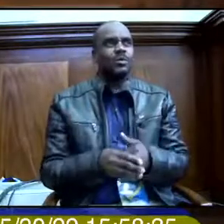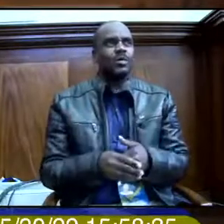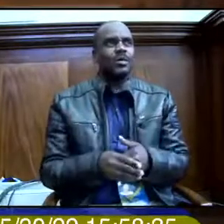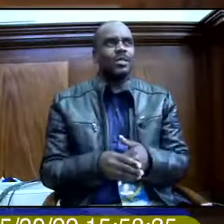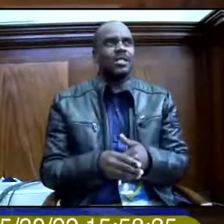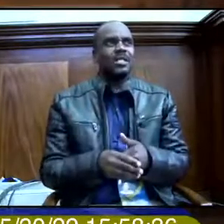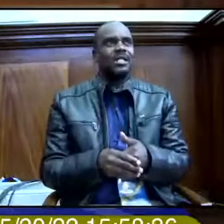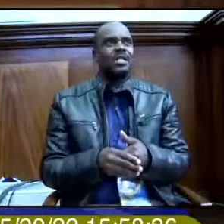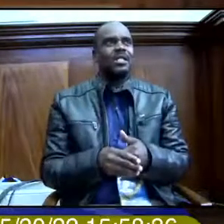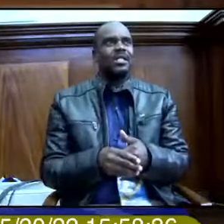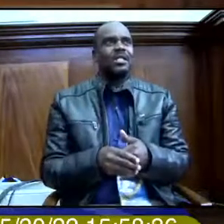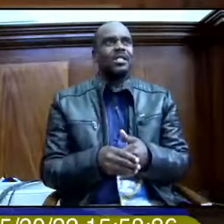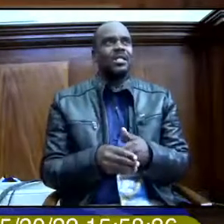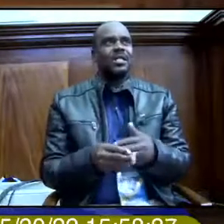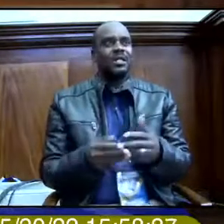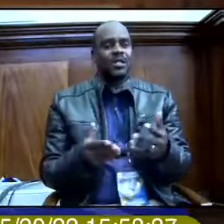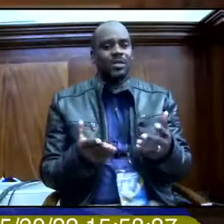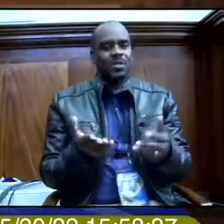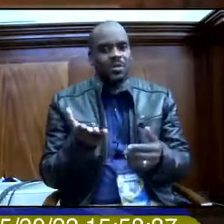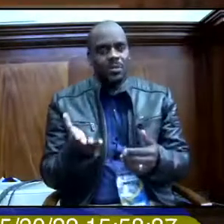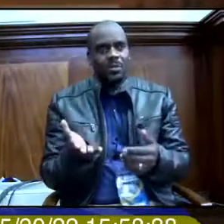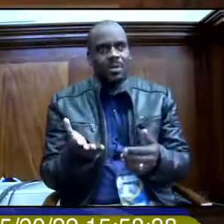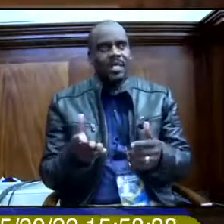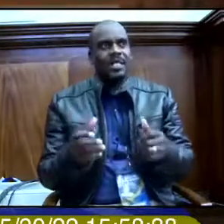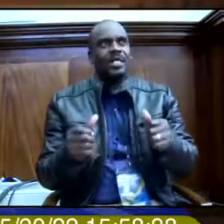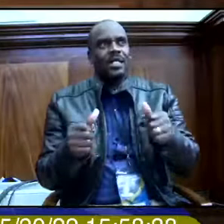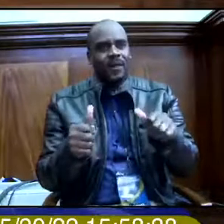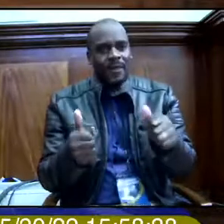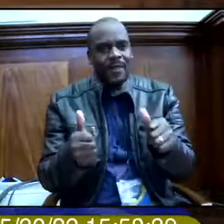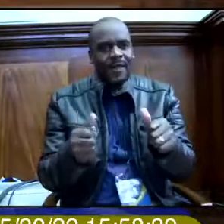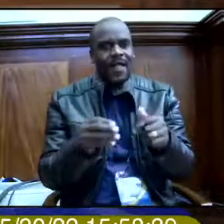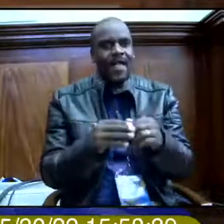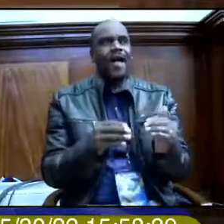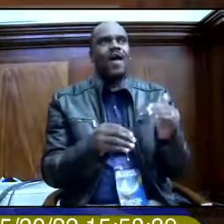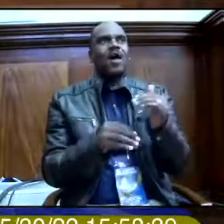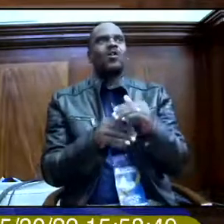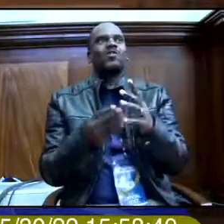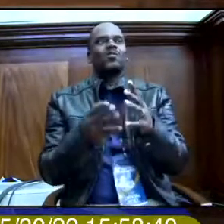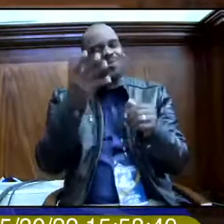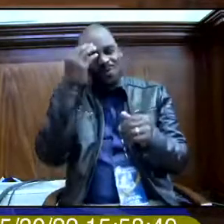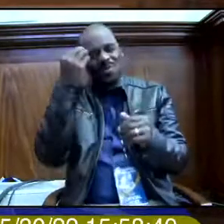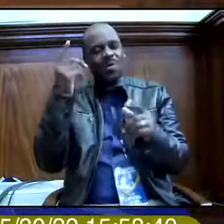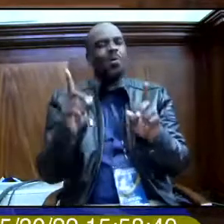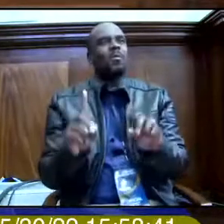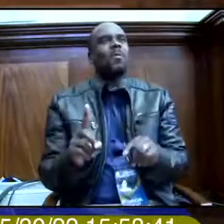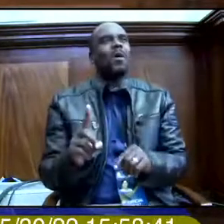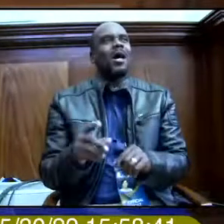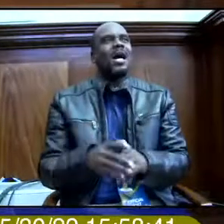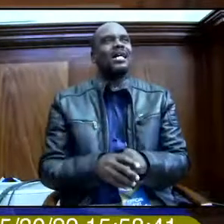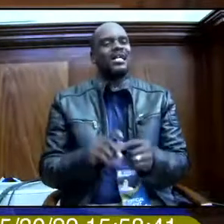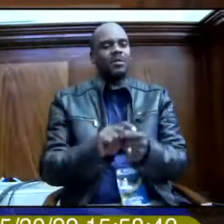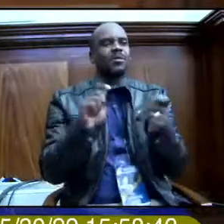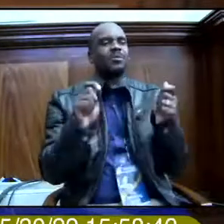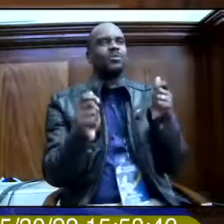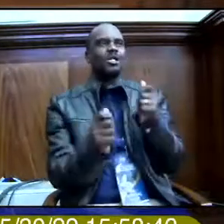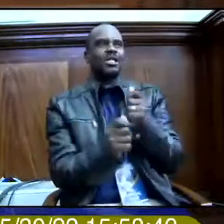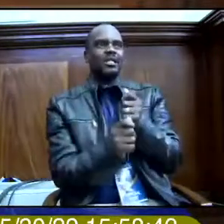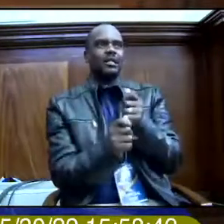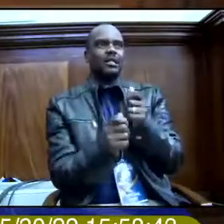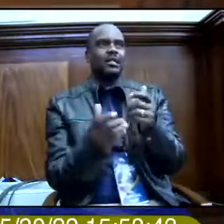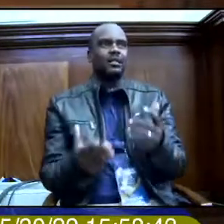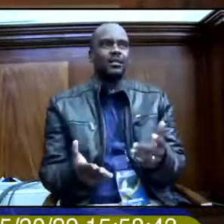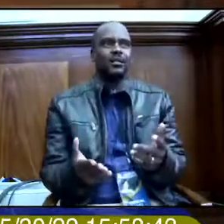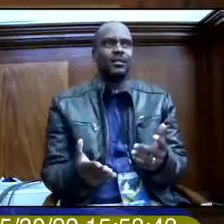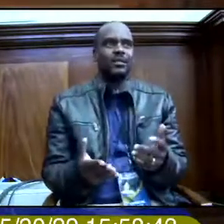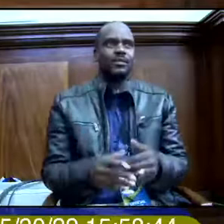labor laws actually out of we don't know what then we decided to change and take a particular